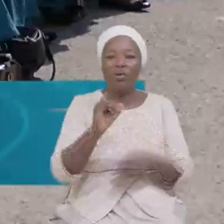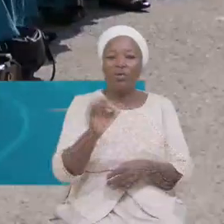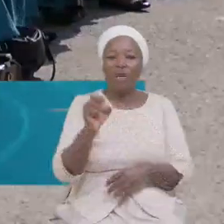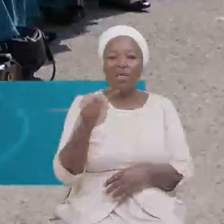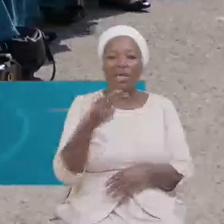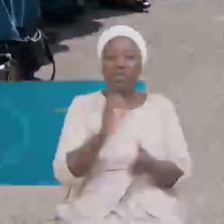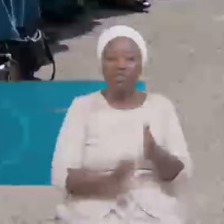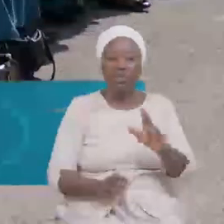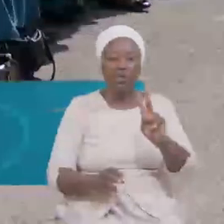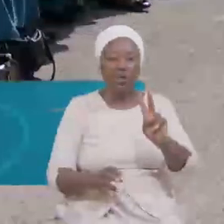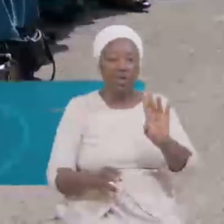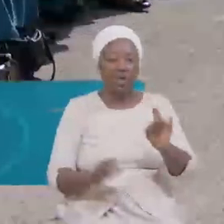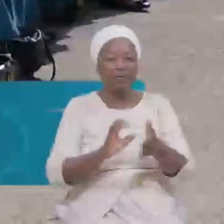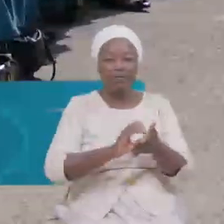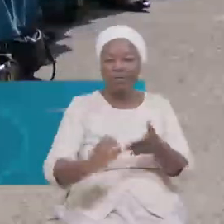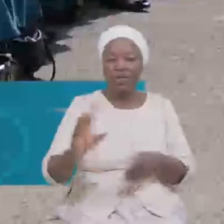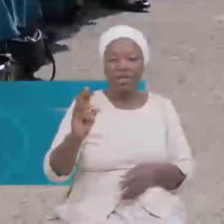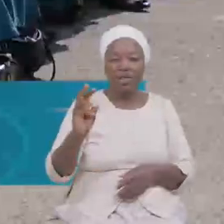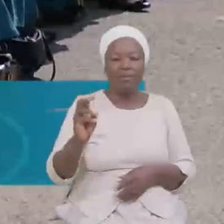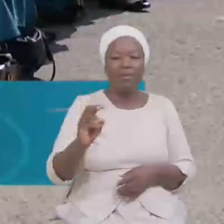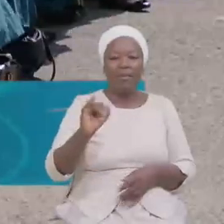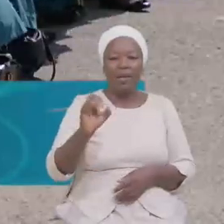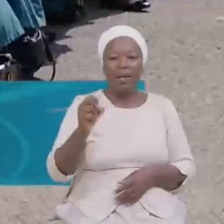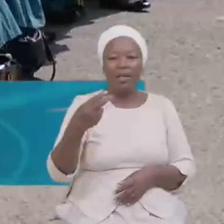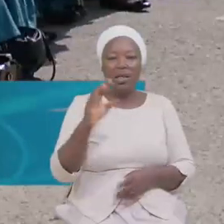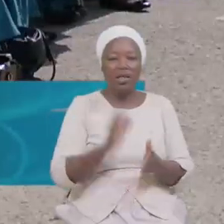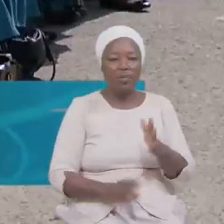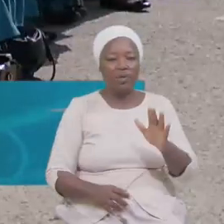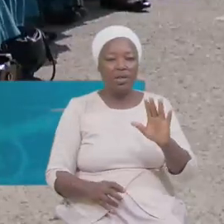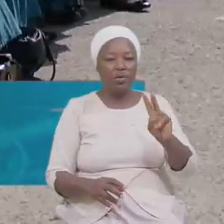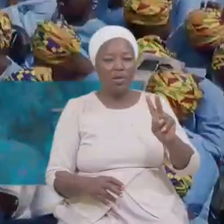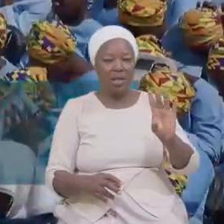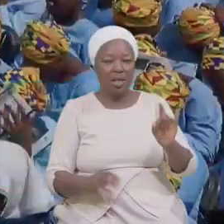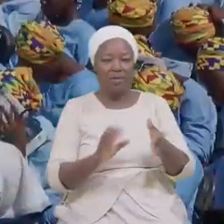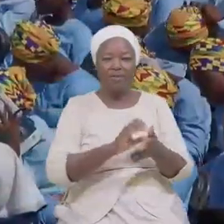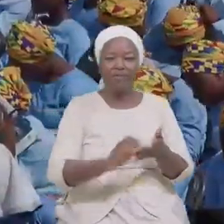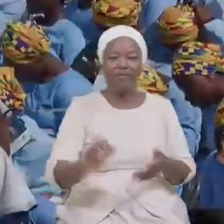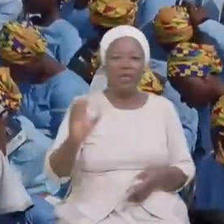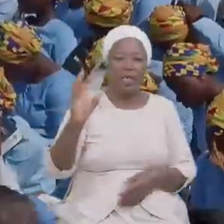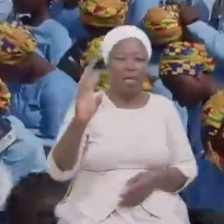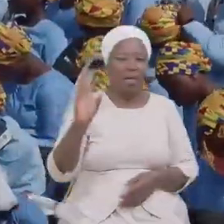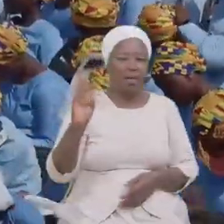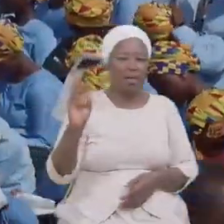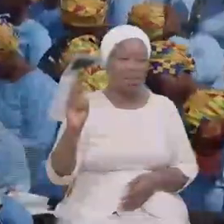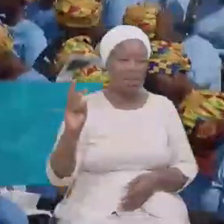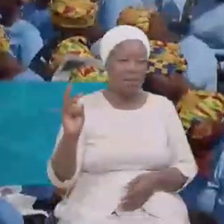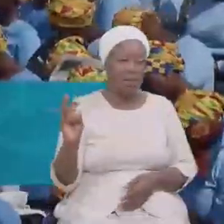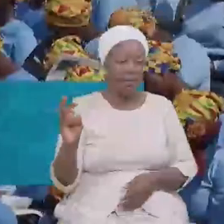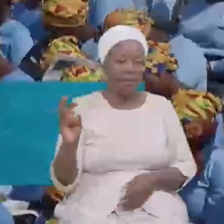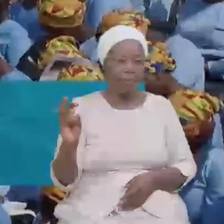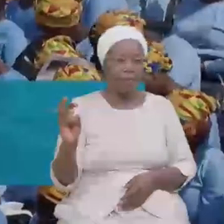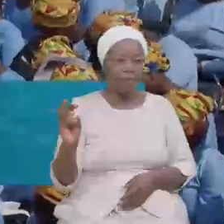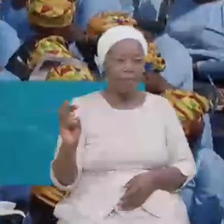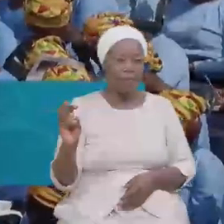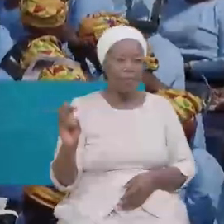and I'm reading from verse 16. Isaiah chapter 28, we're looking at verse